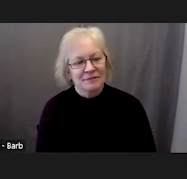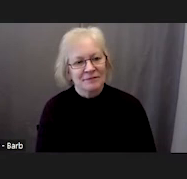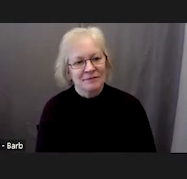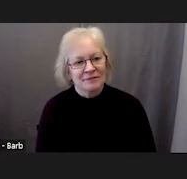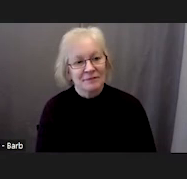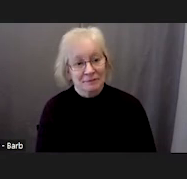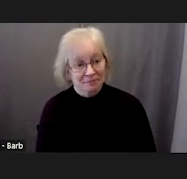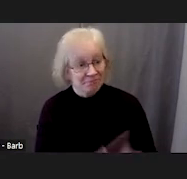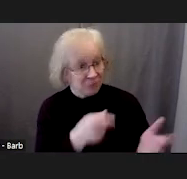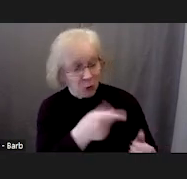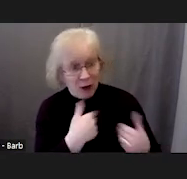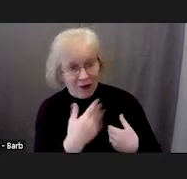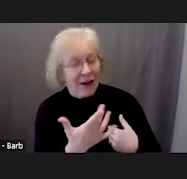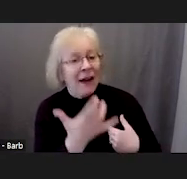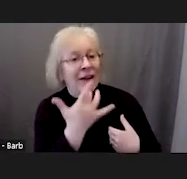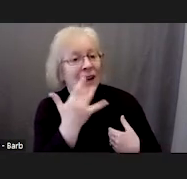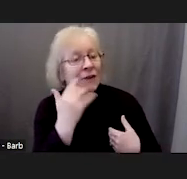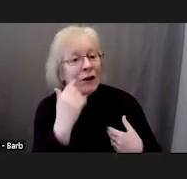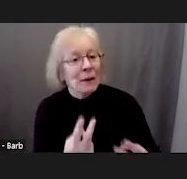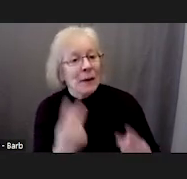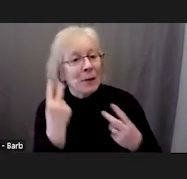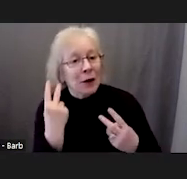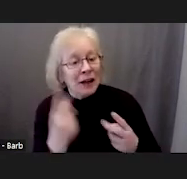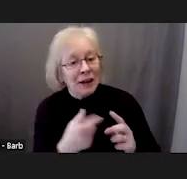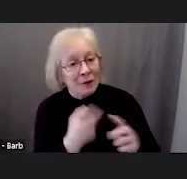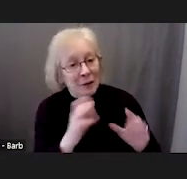Do you have a favorite memory from class?